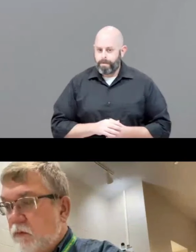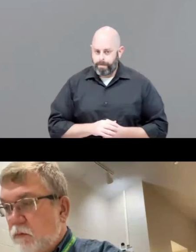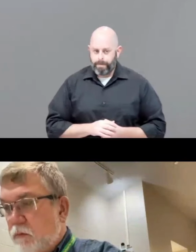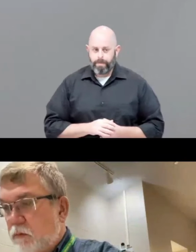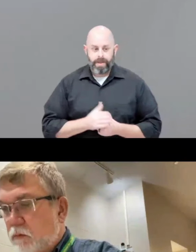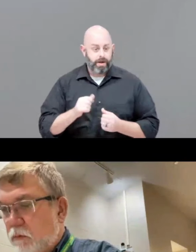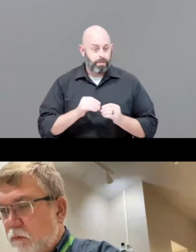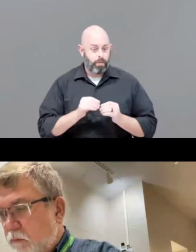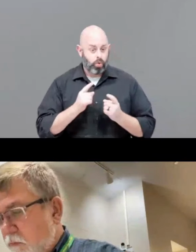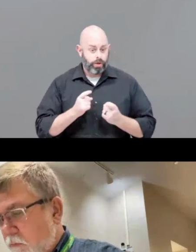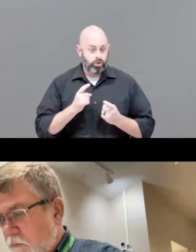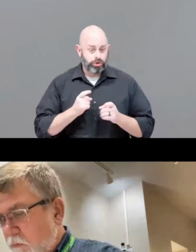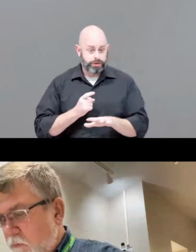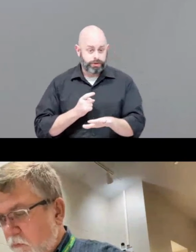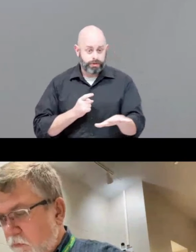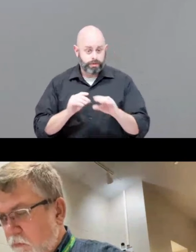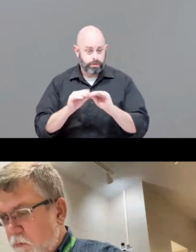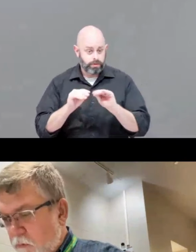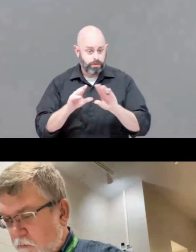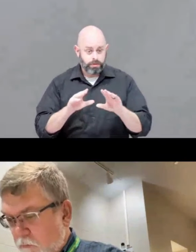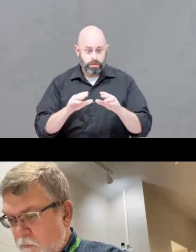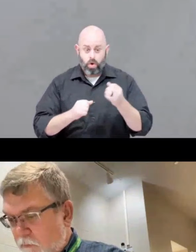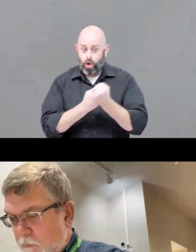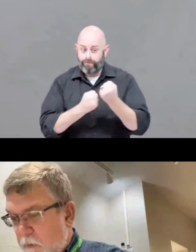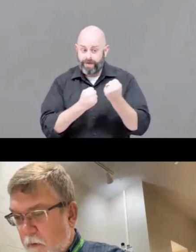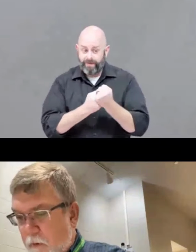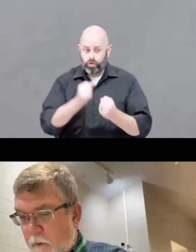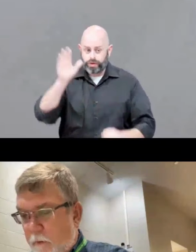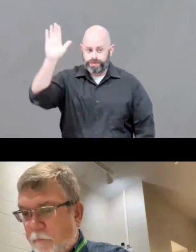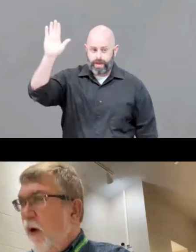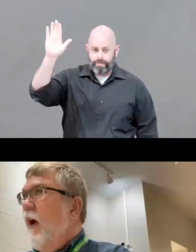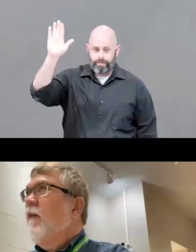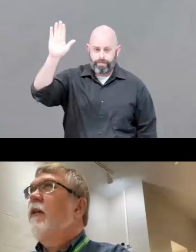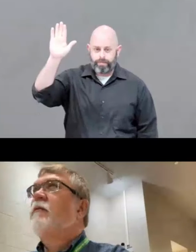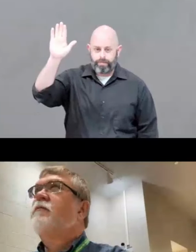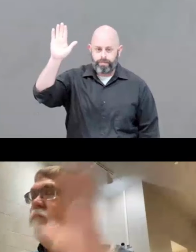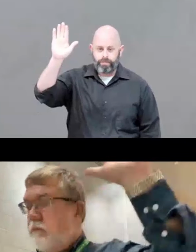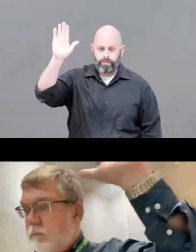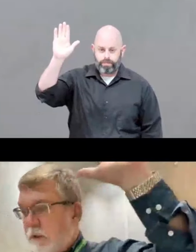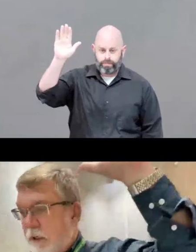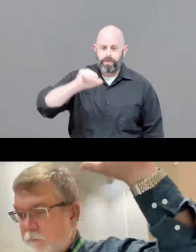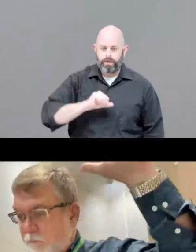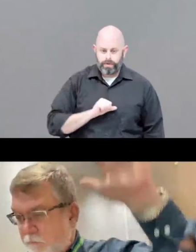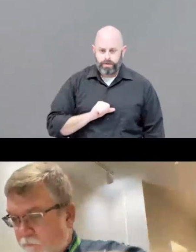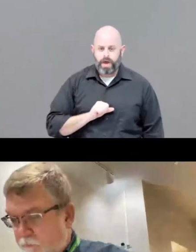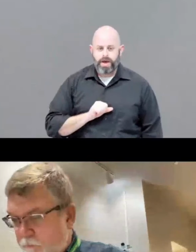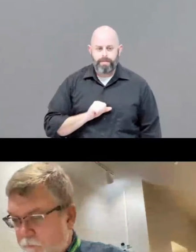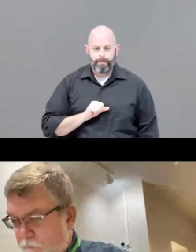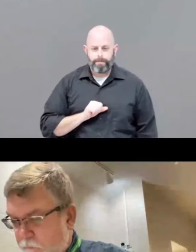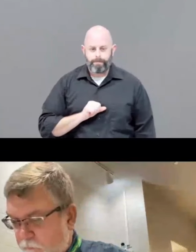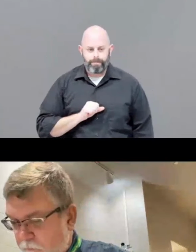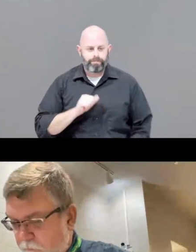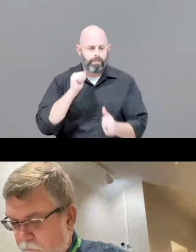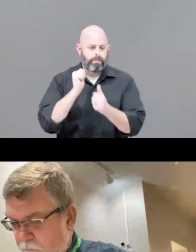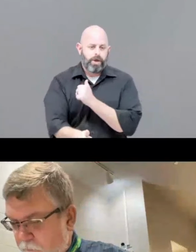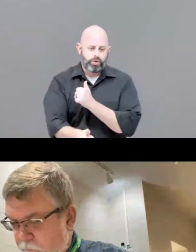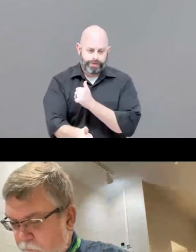Any further questions on this? All in favor, say aye, or similar sign. Motion